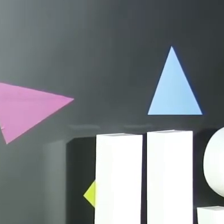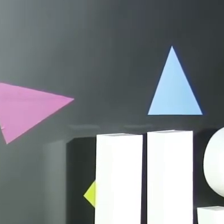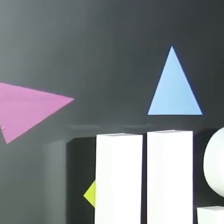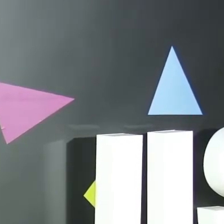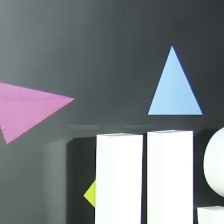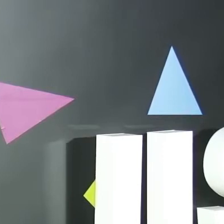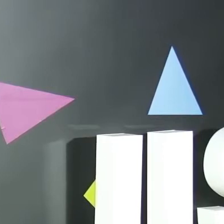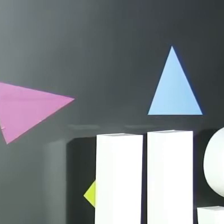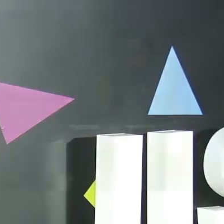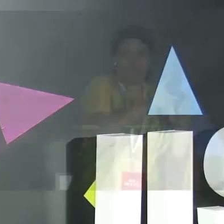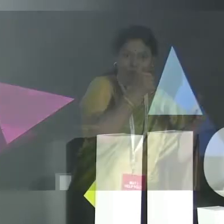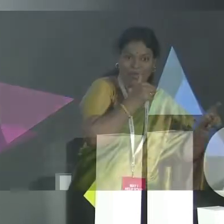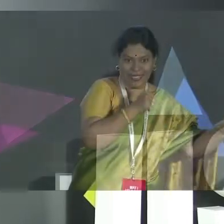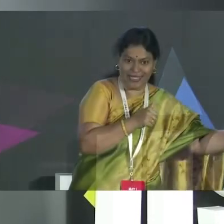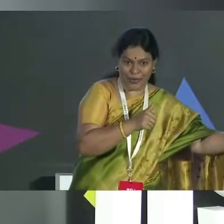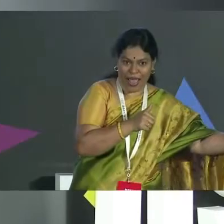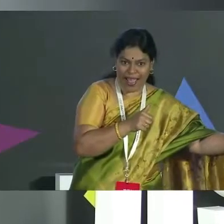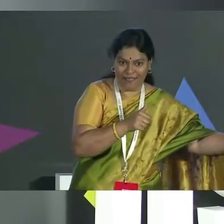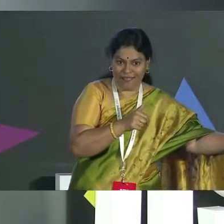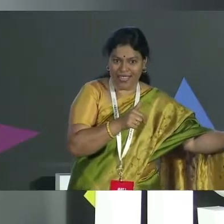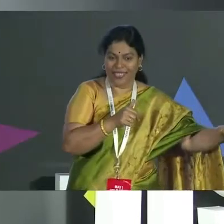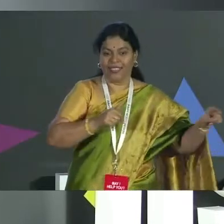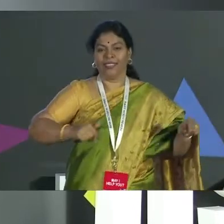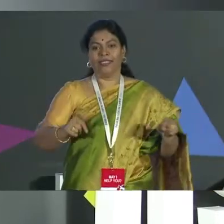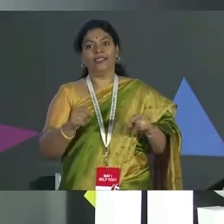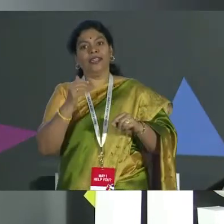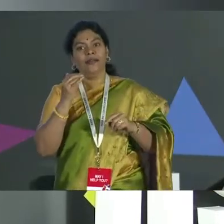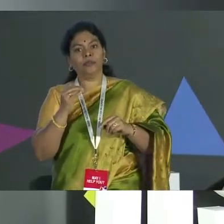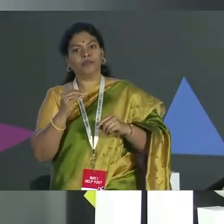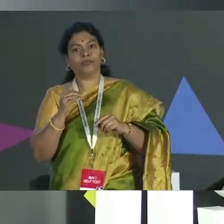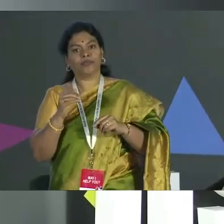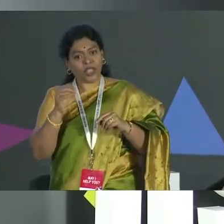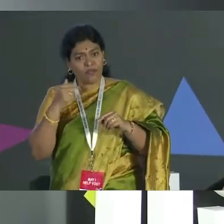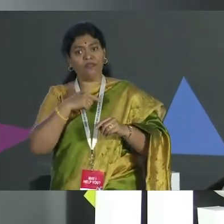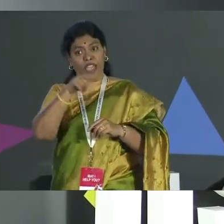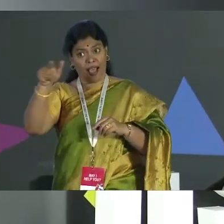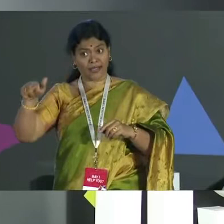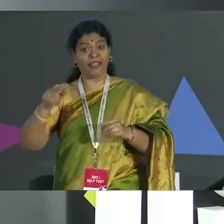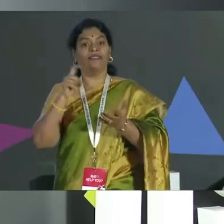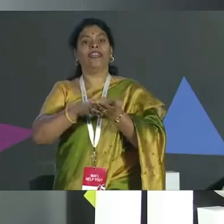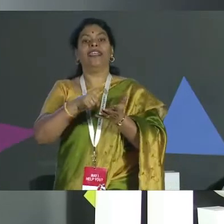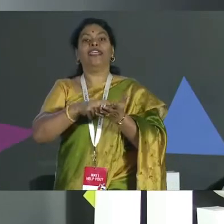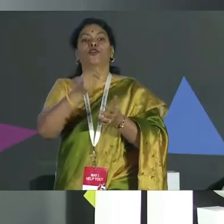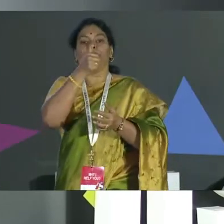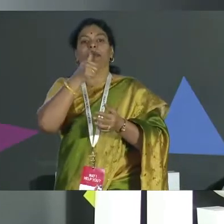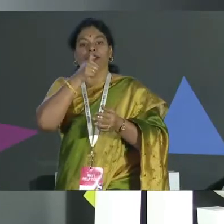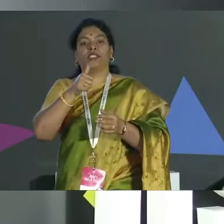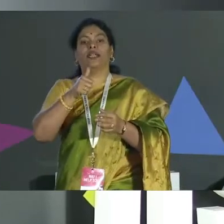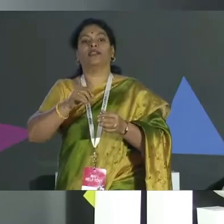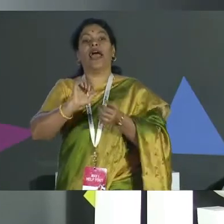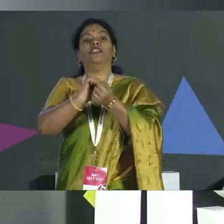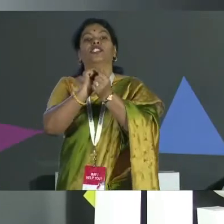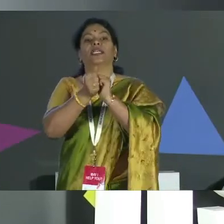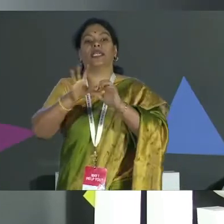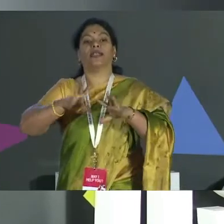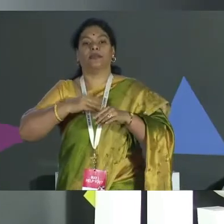dishonesty? I would say yes, we can. And we ourselves need to be the change. As Mahatma Gandhi correctly